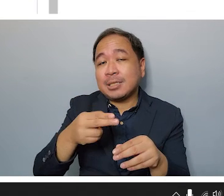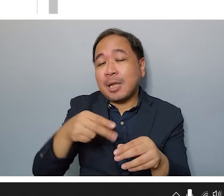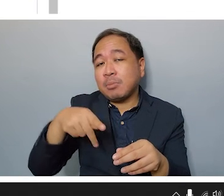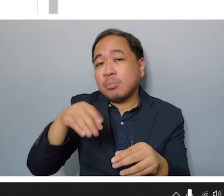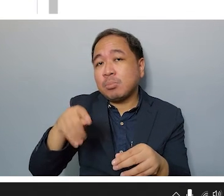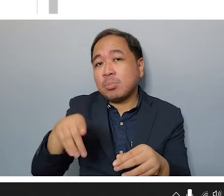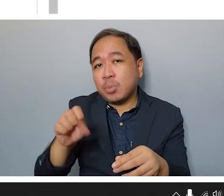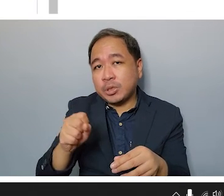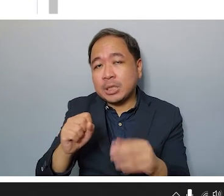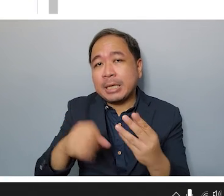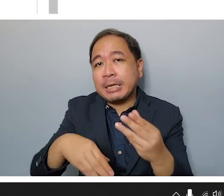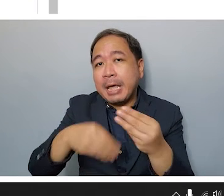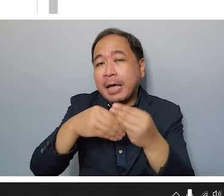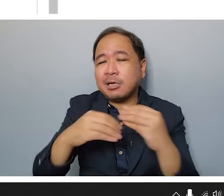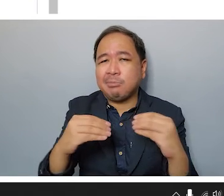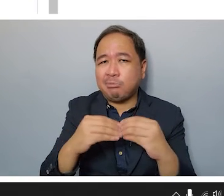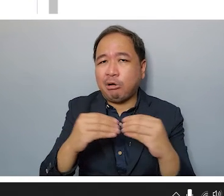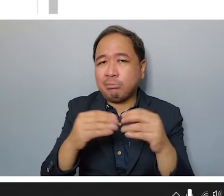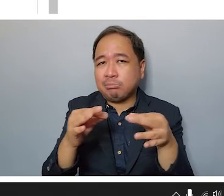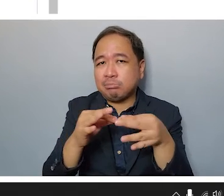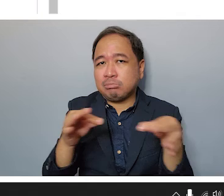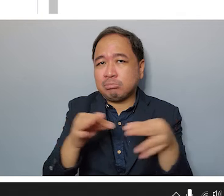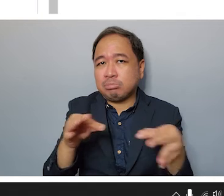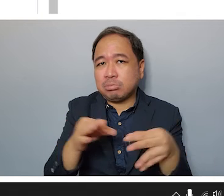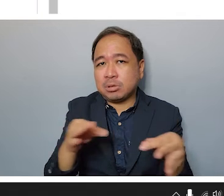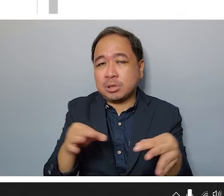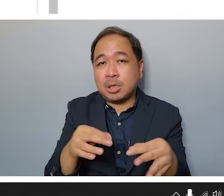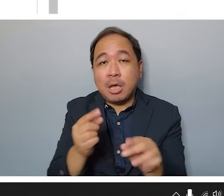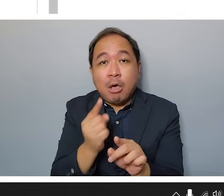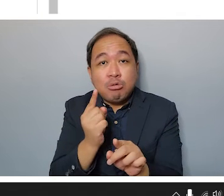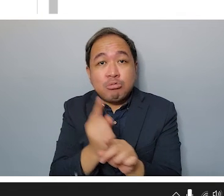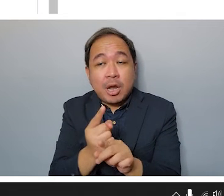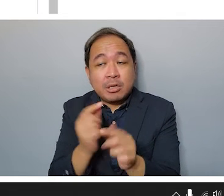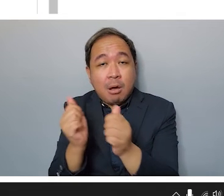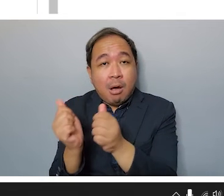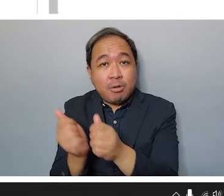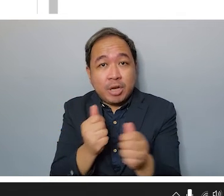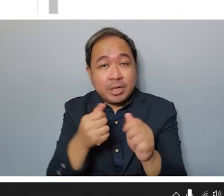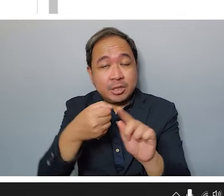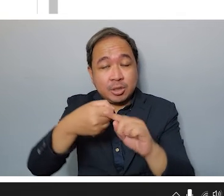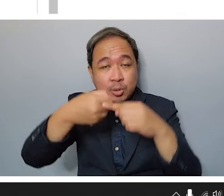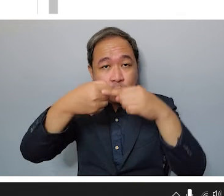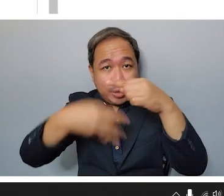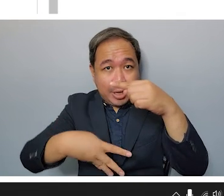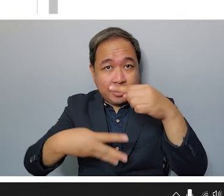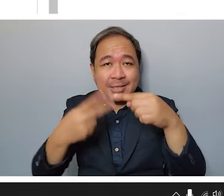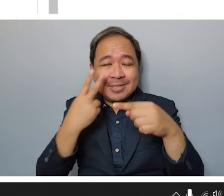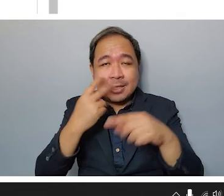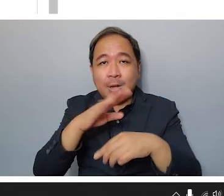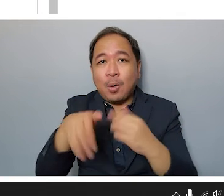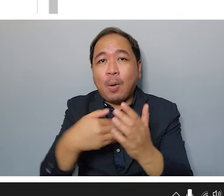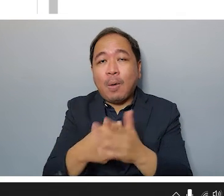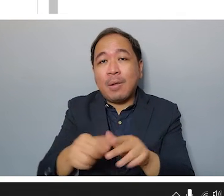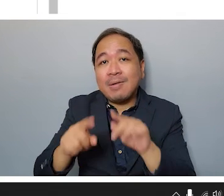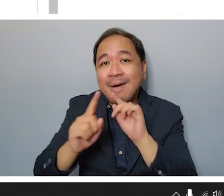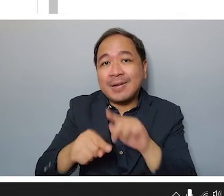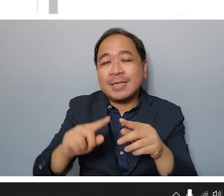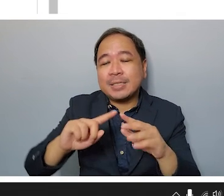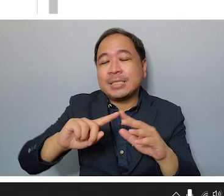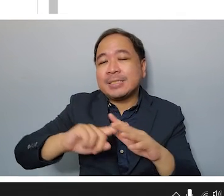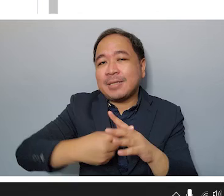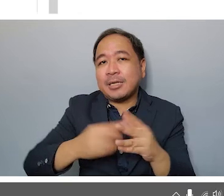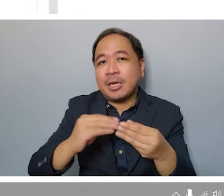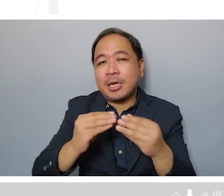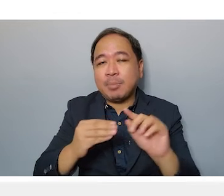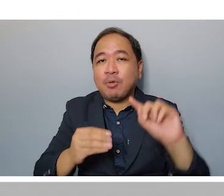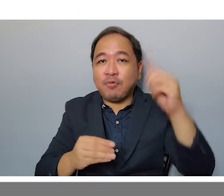value field. You may add more items if you wish. In the correct order drop-down list, set the order of all items starting